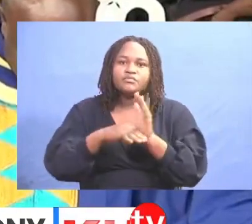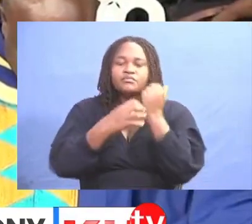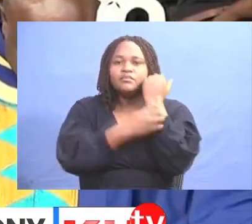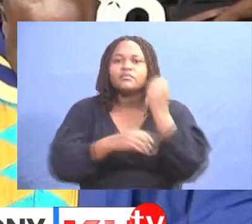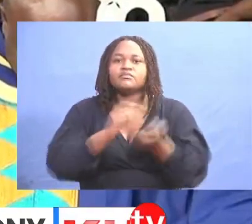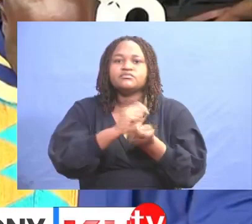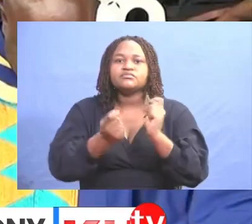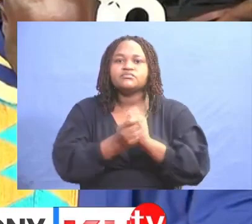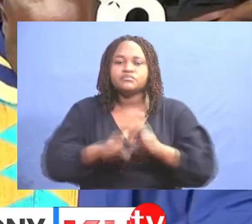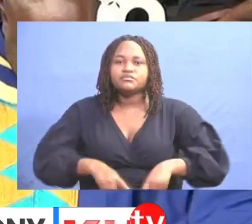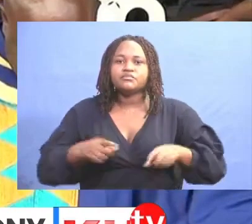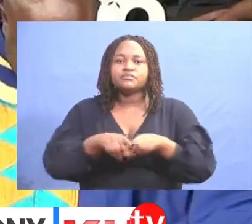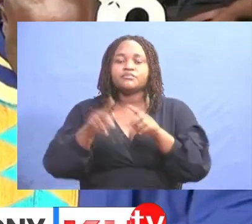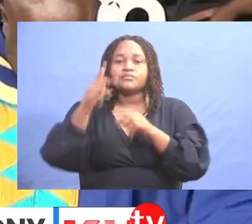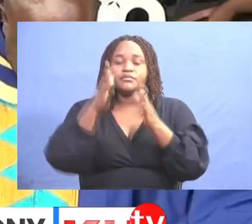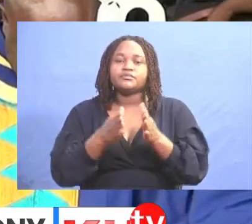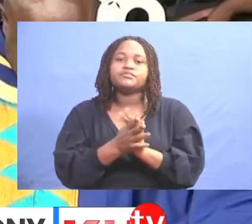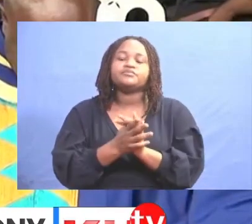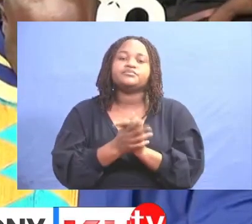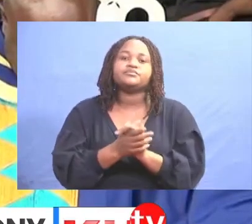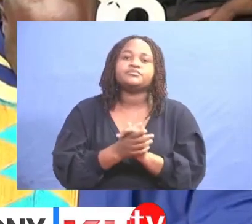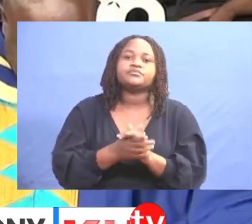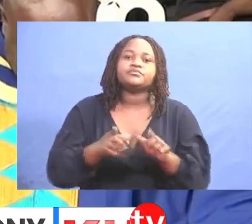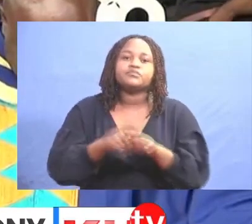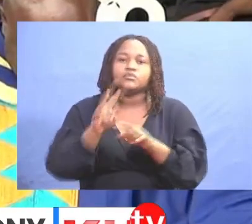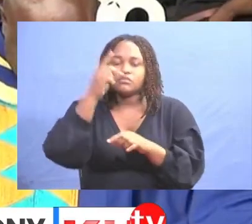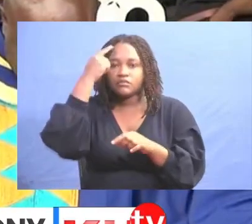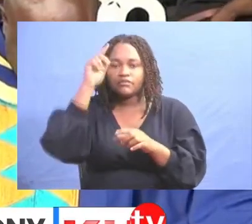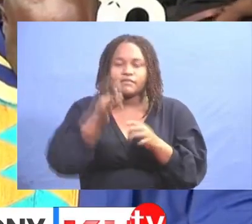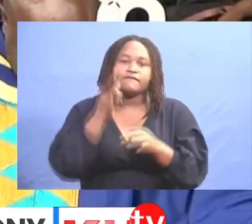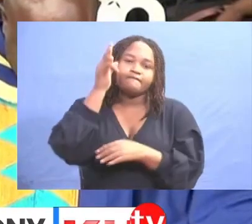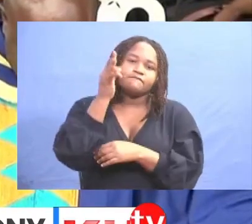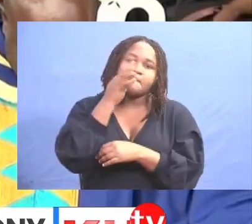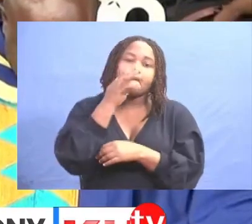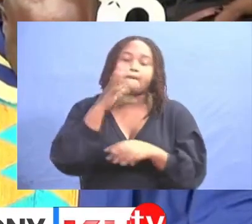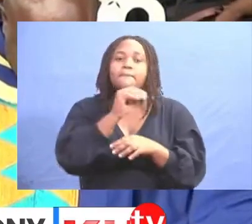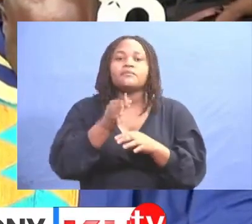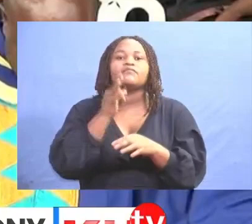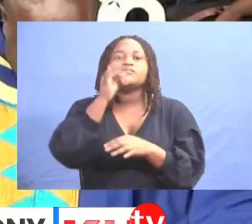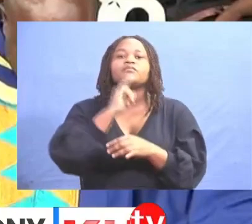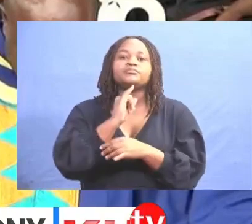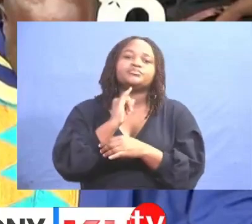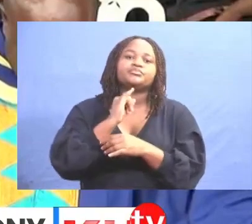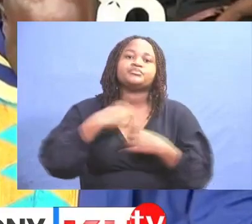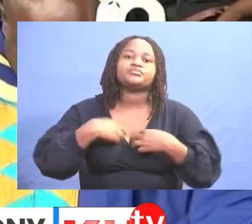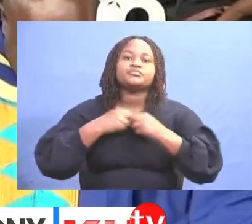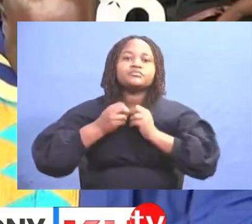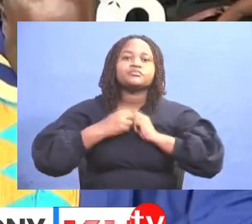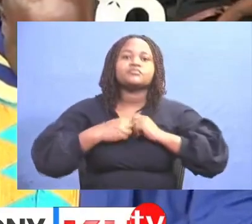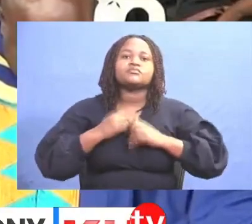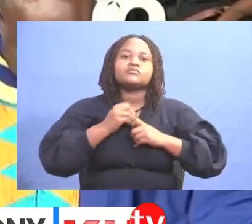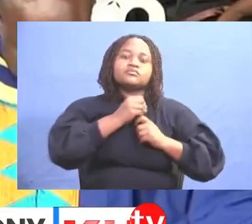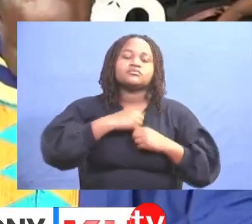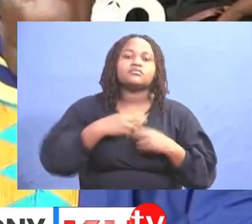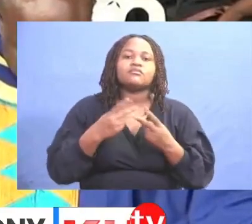improving livelihoods, and also changing our lives as Kenyans. And we are looking towards the future. And the future is